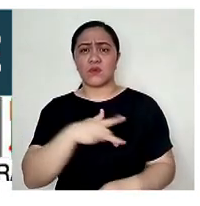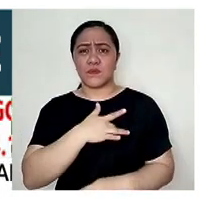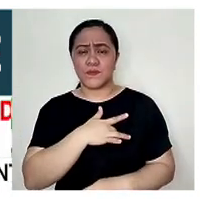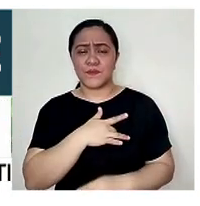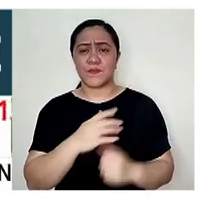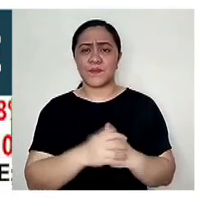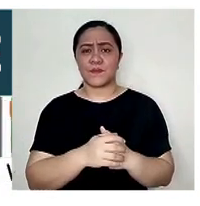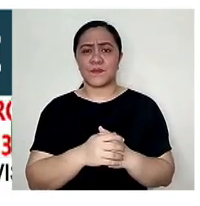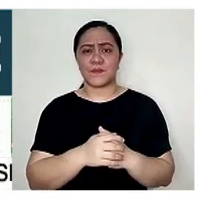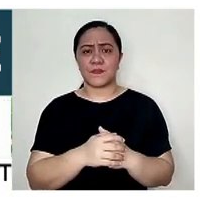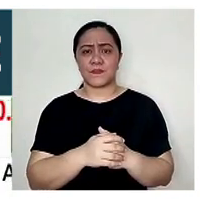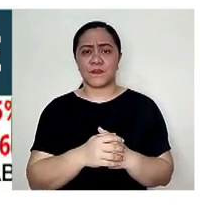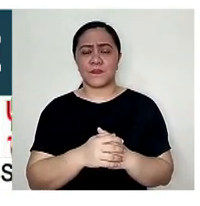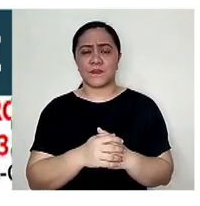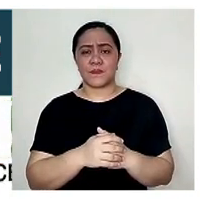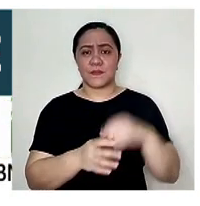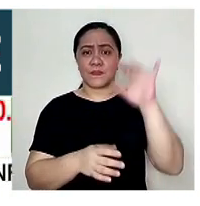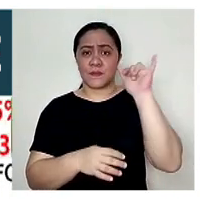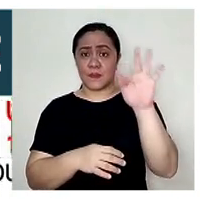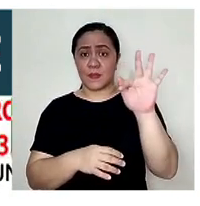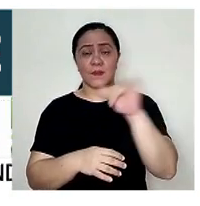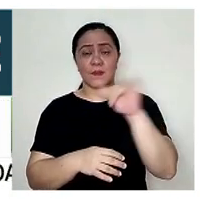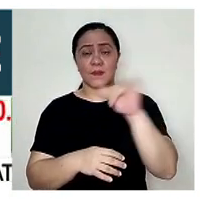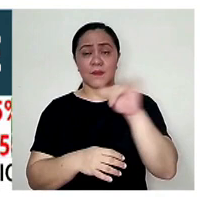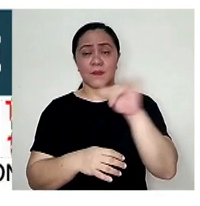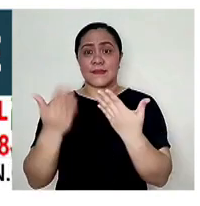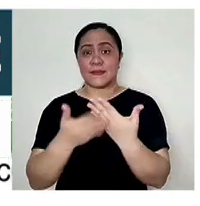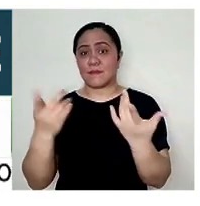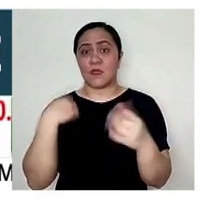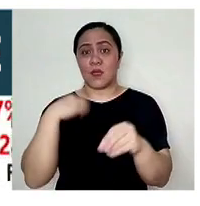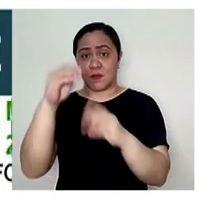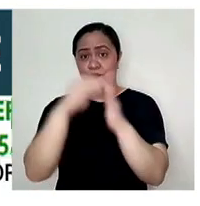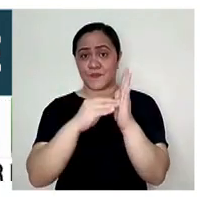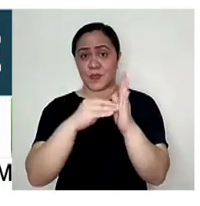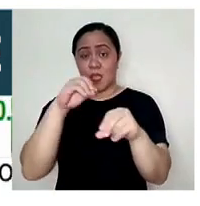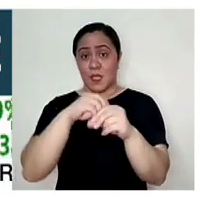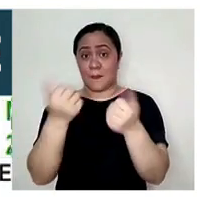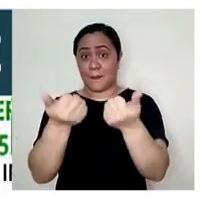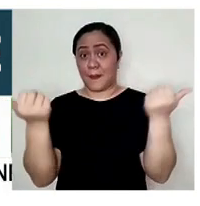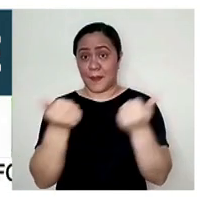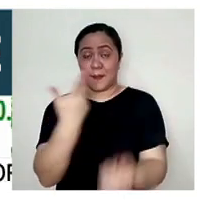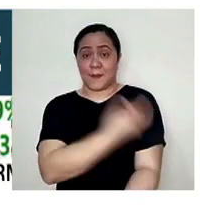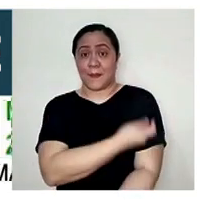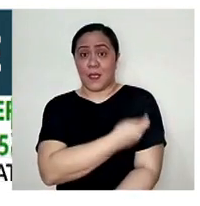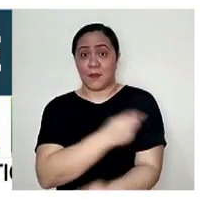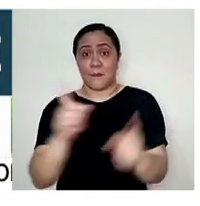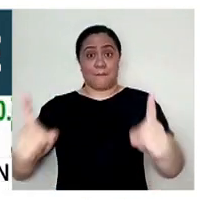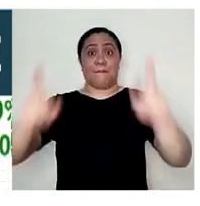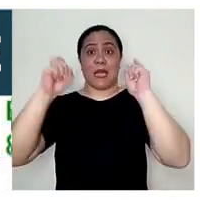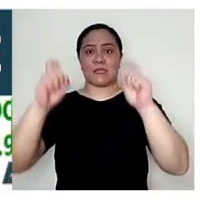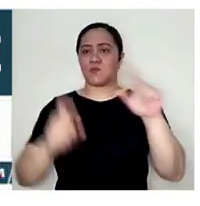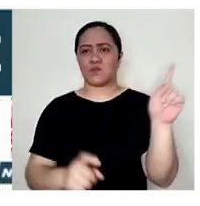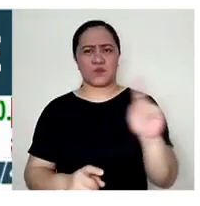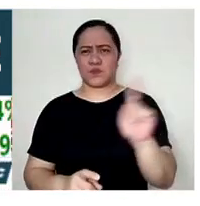Well, you know, it's not easy to have this vaccine available right away when you need it on